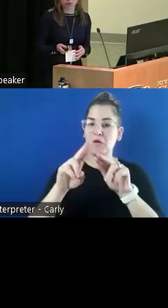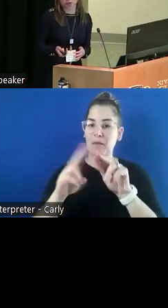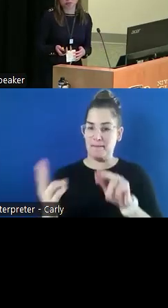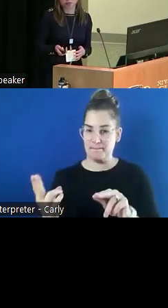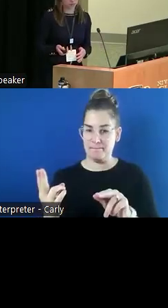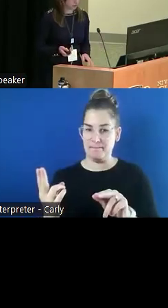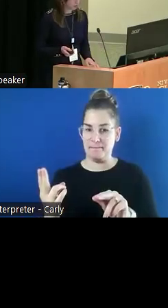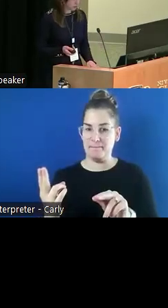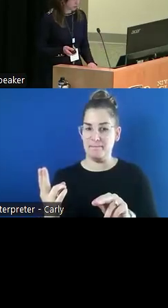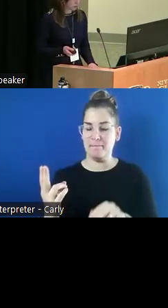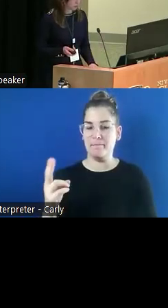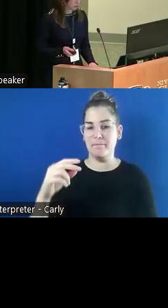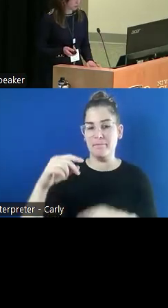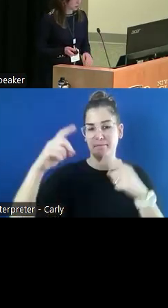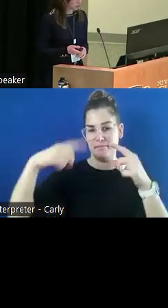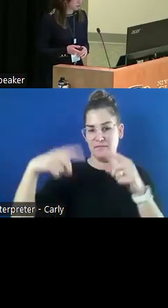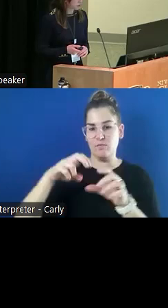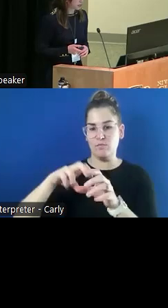cognitive withdrawal.